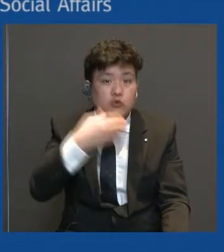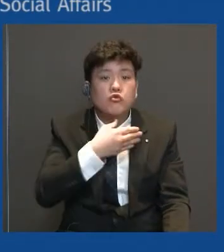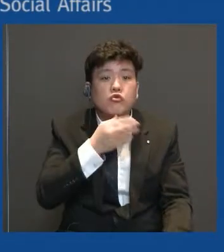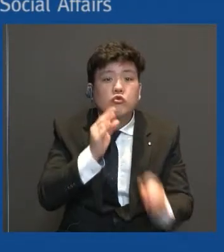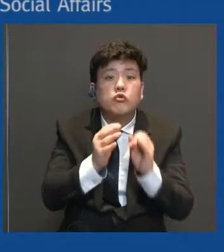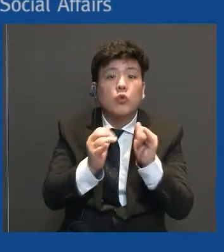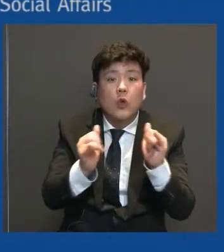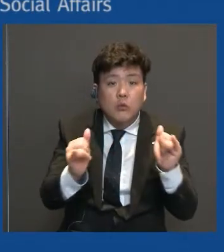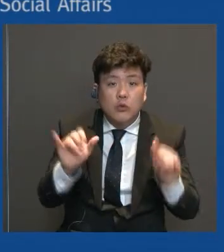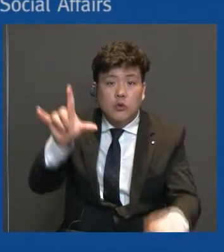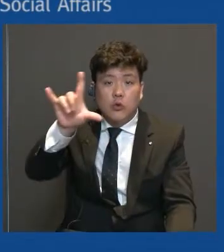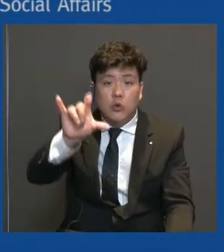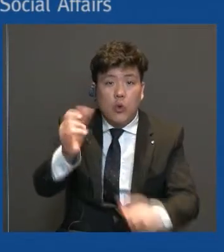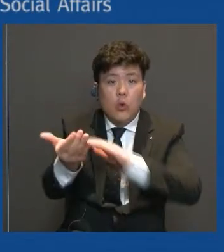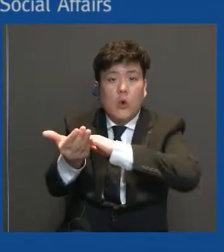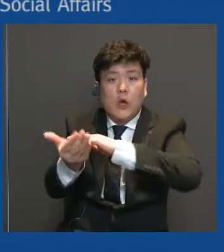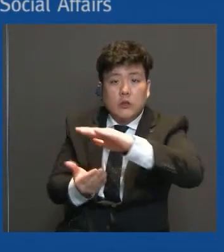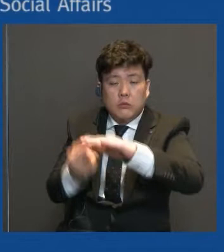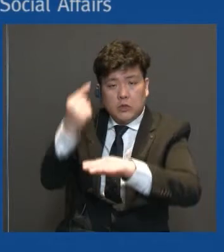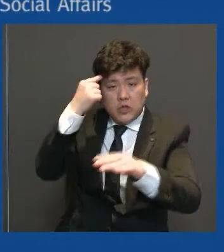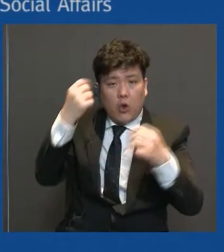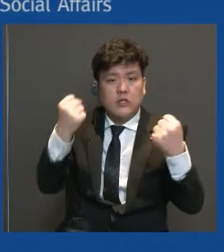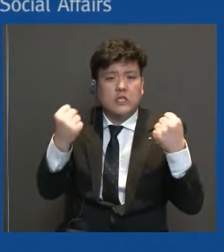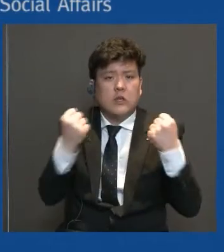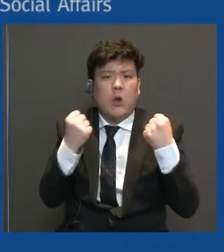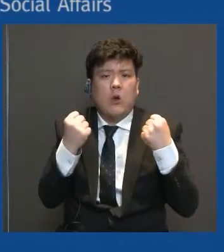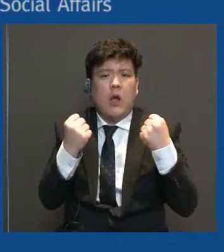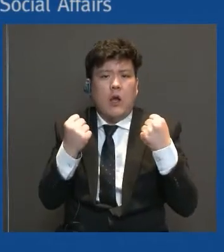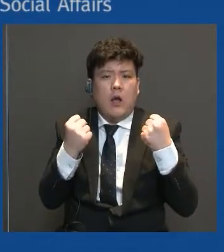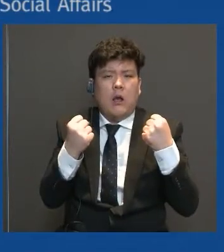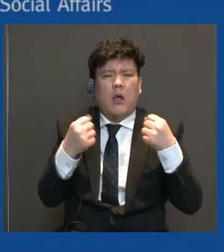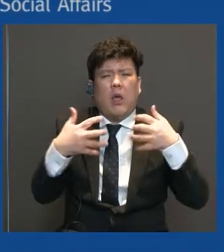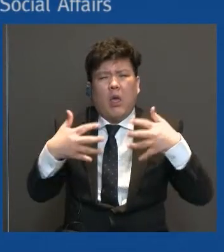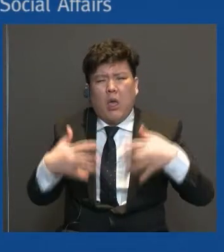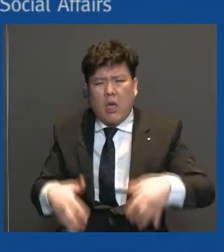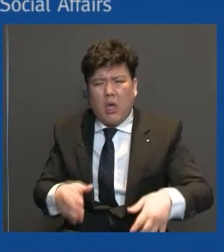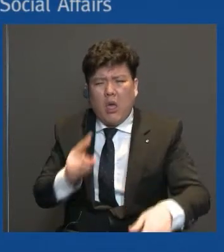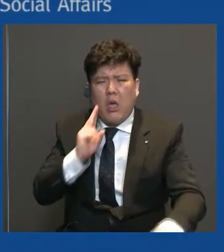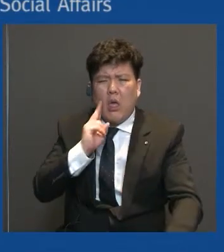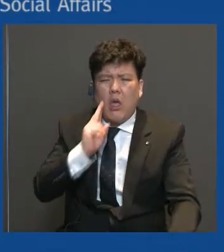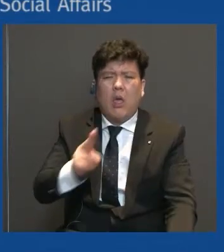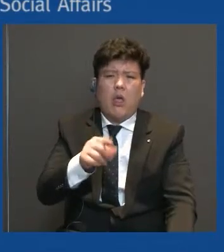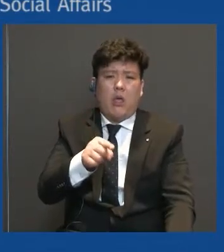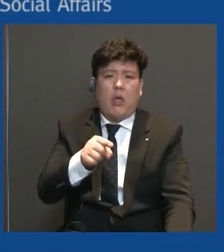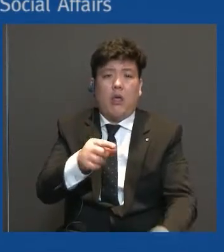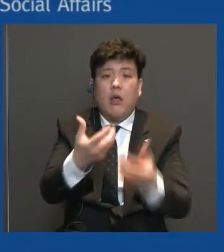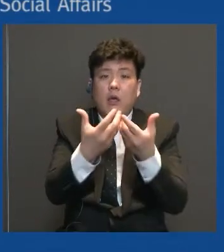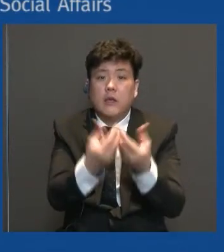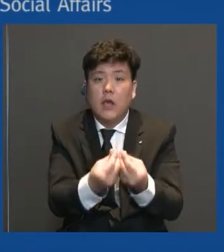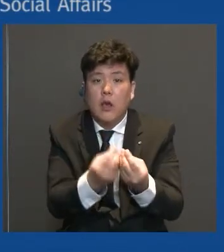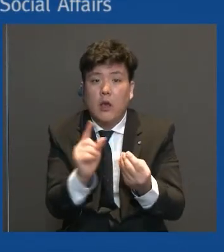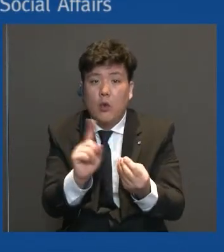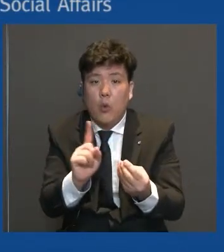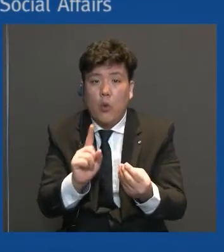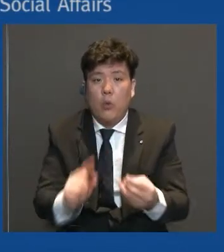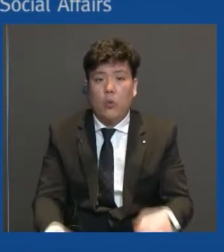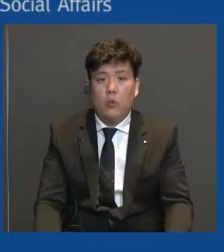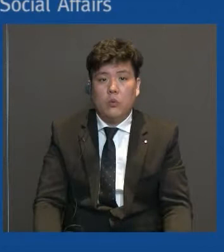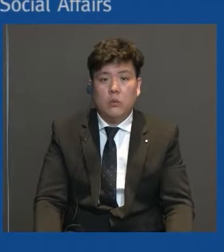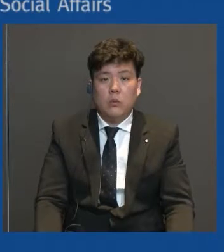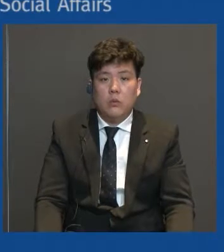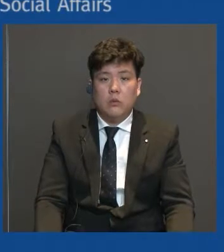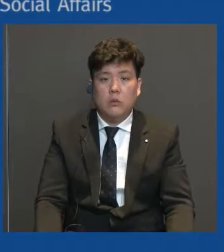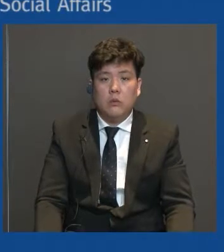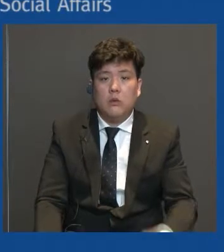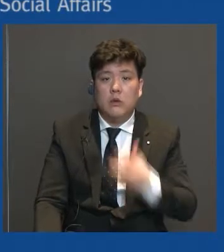Korea has the highest suicide rate of adults aged 70 or older among OECD